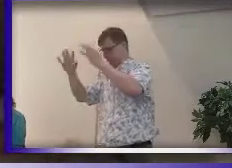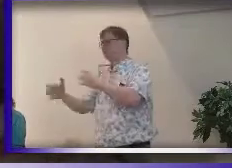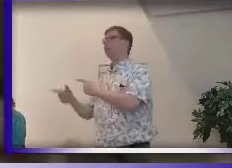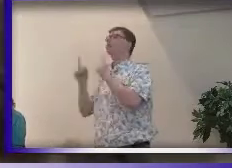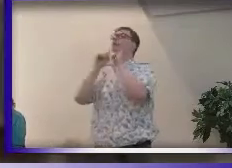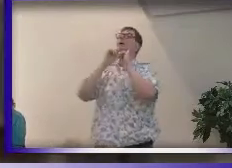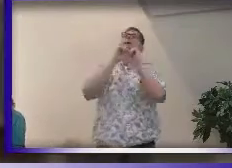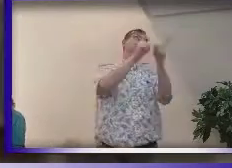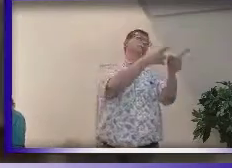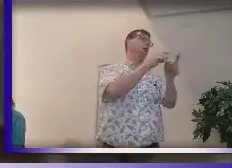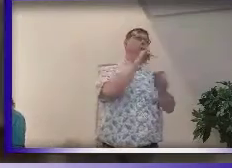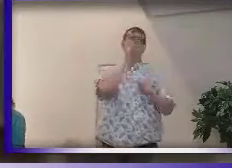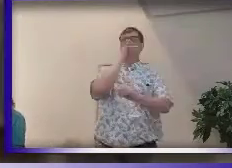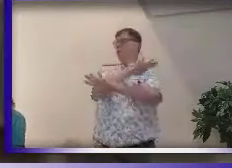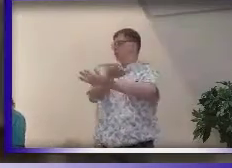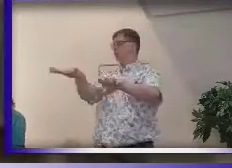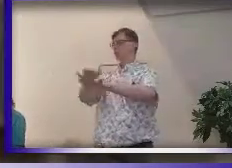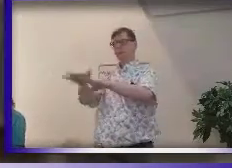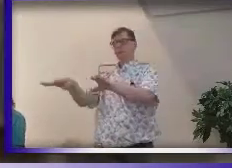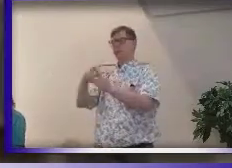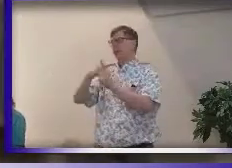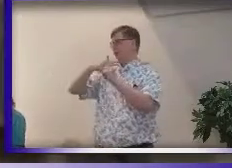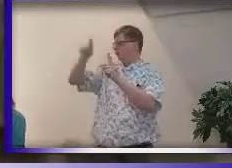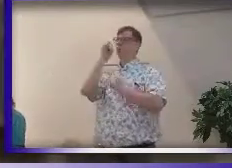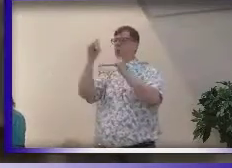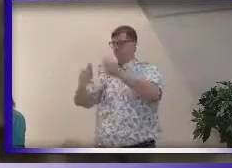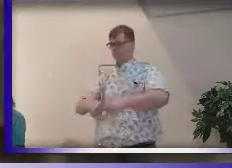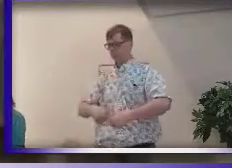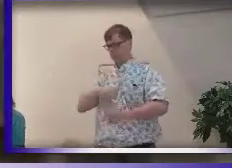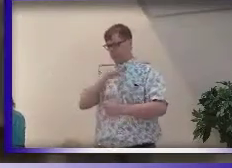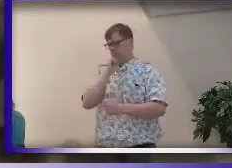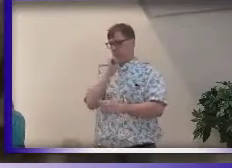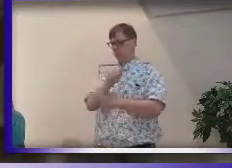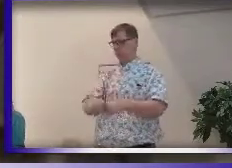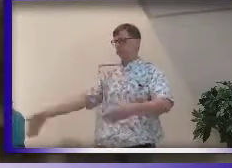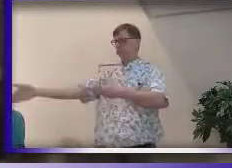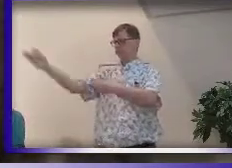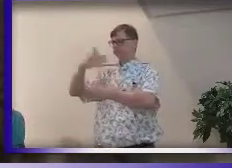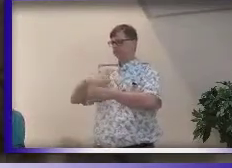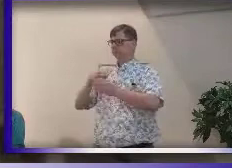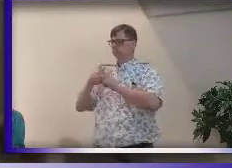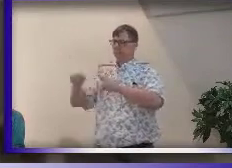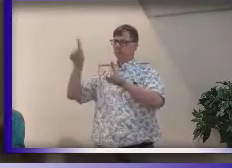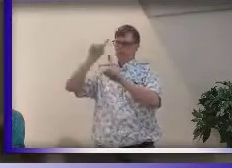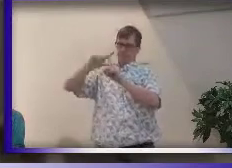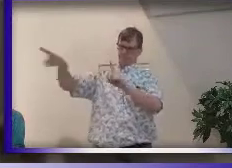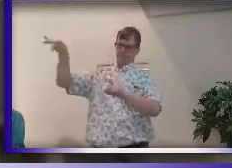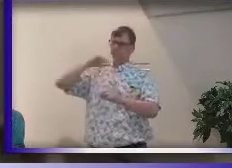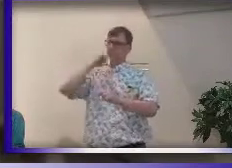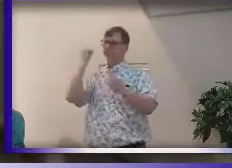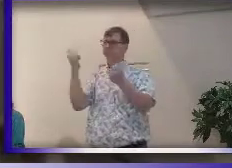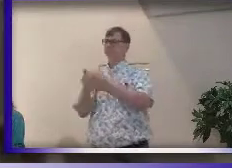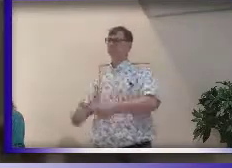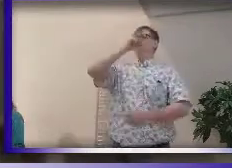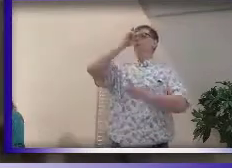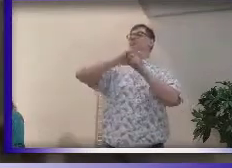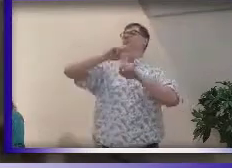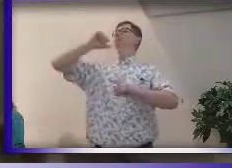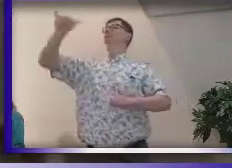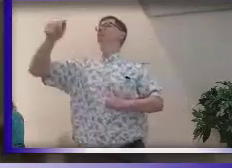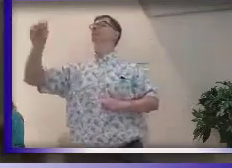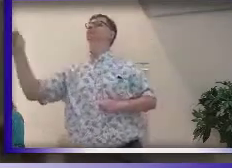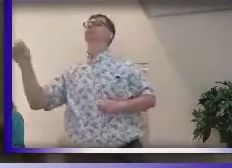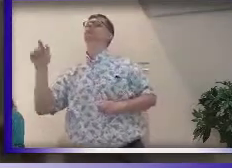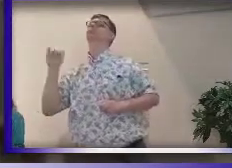our rightness. It is our righteousness. We get right with the divine within us. We learn how to love it. We learn how to see it. We learn